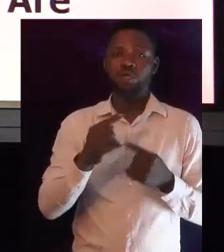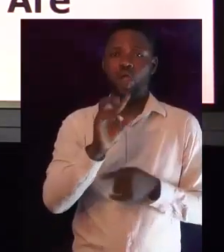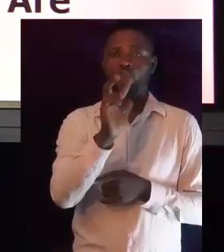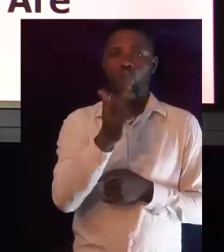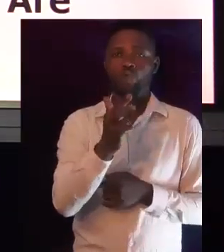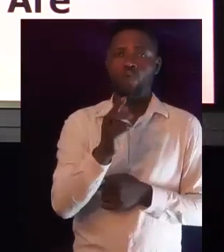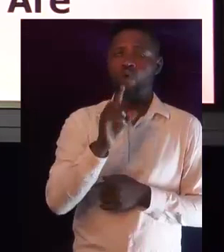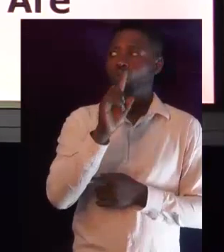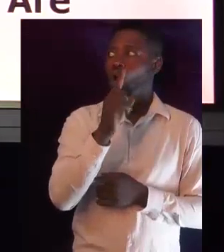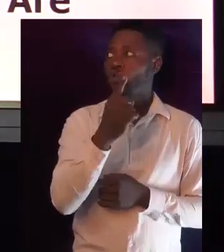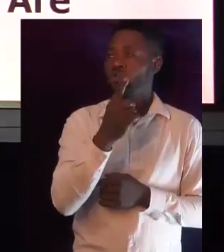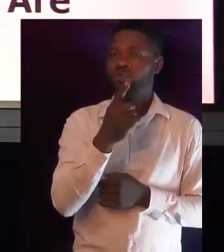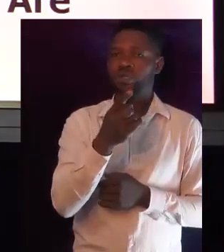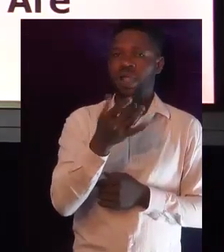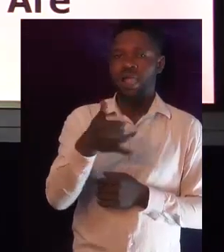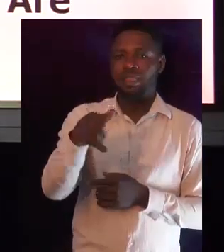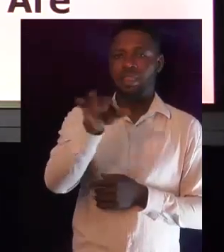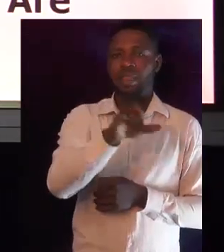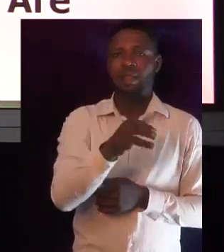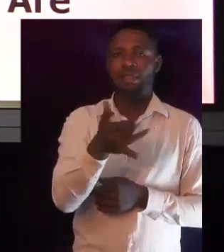Now to the third one, there.